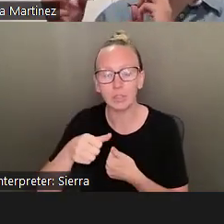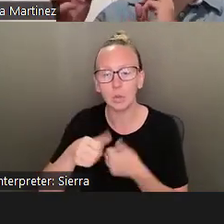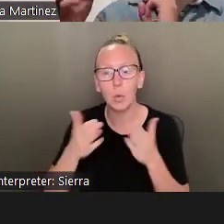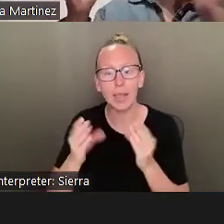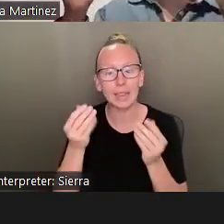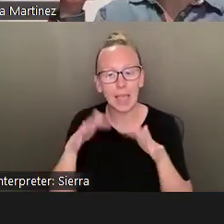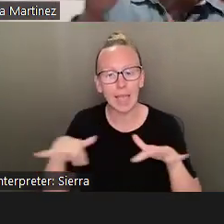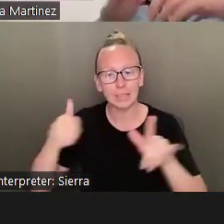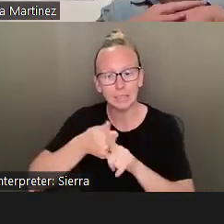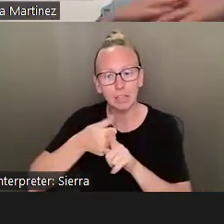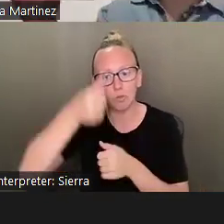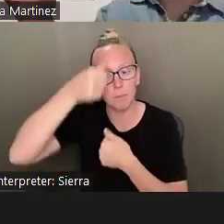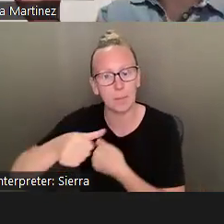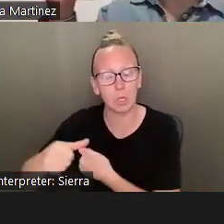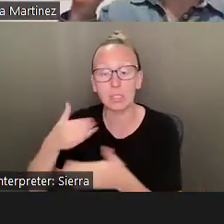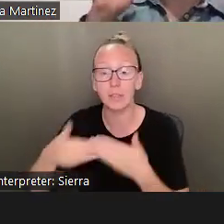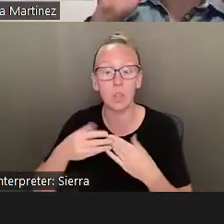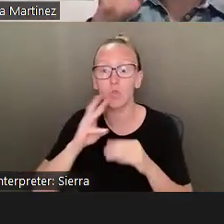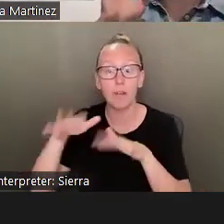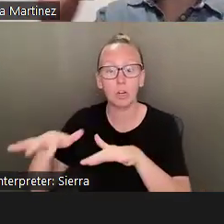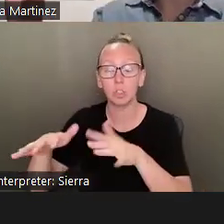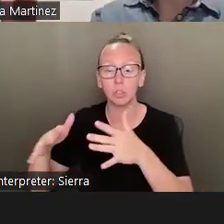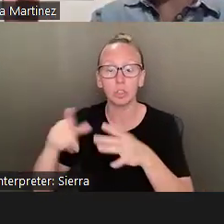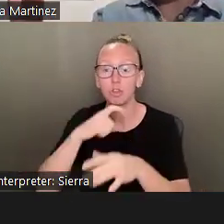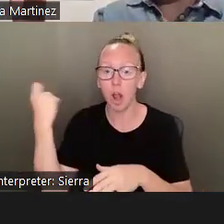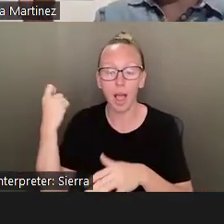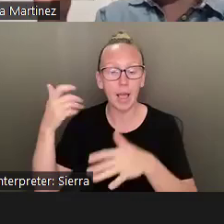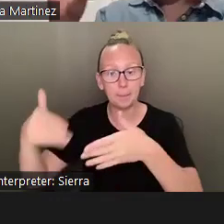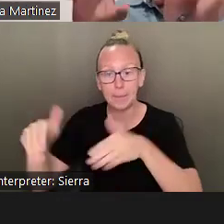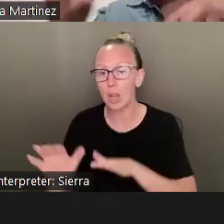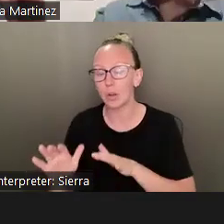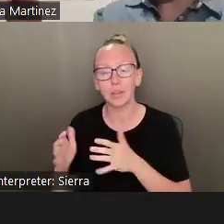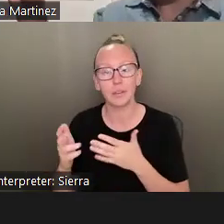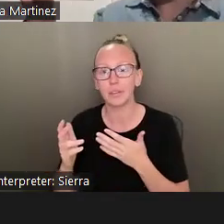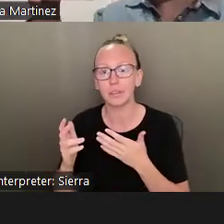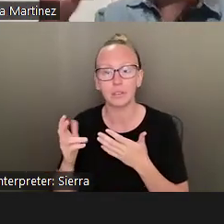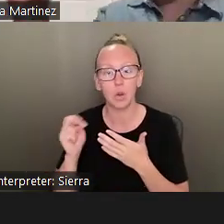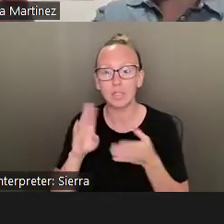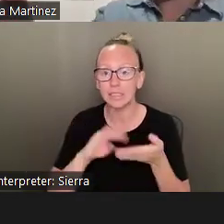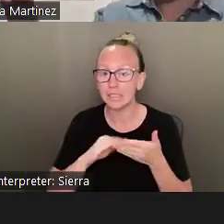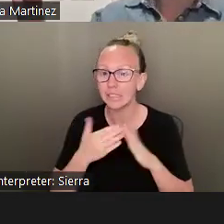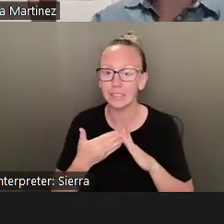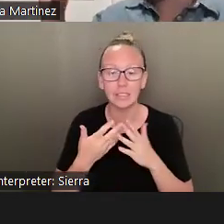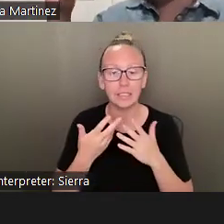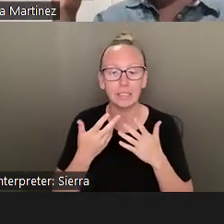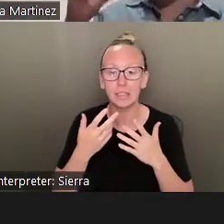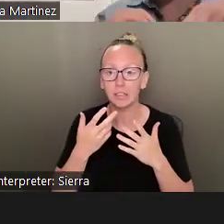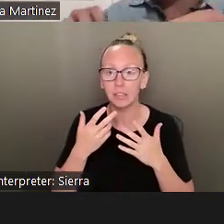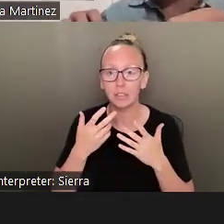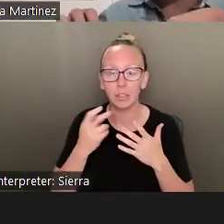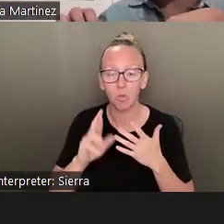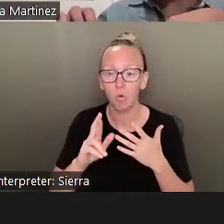remembers. Even when rivers are buried, even when rivers are moved by, municipal construction efforts,